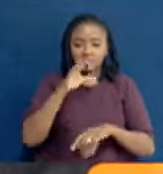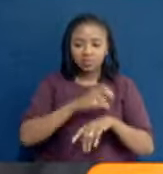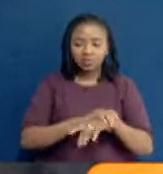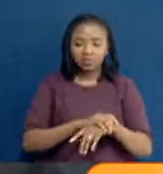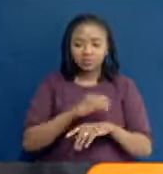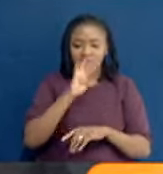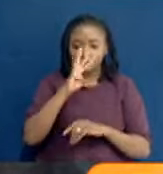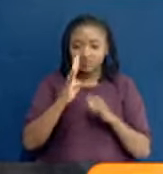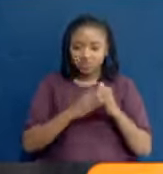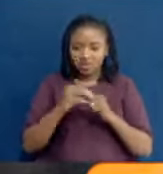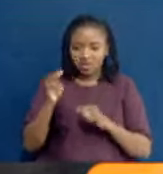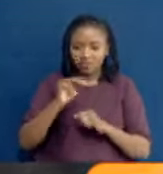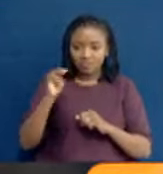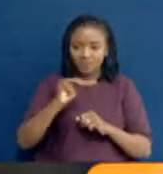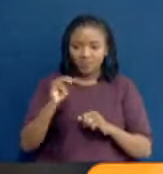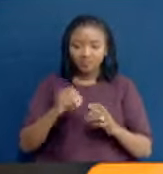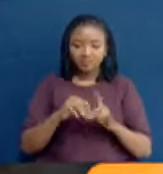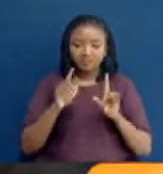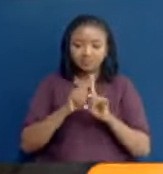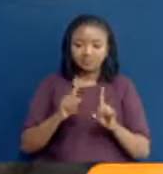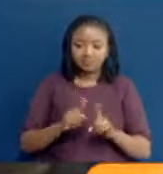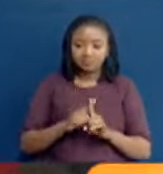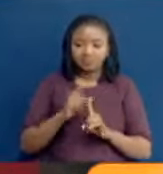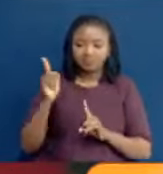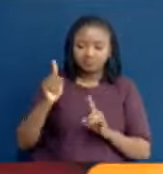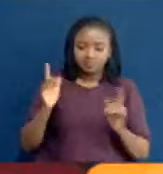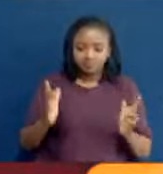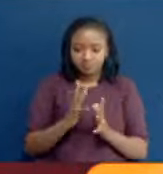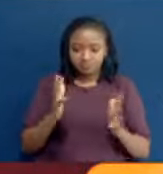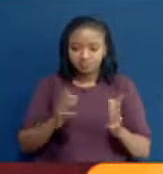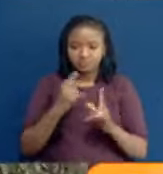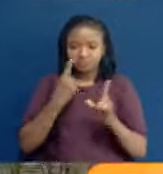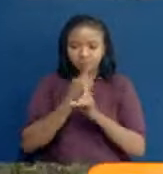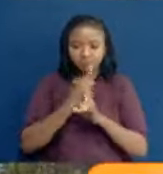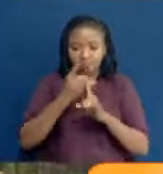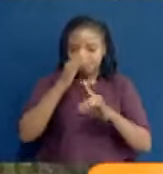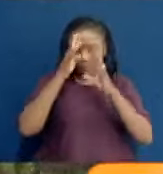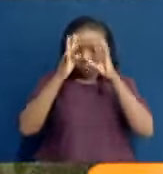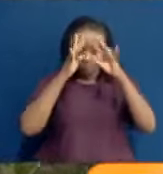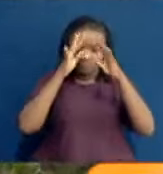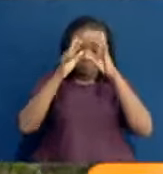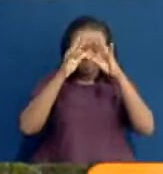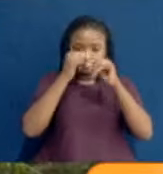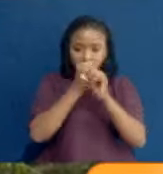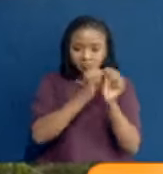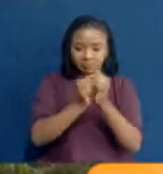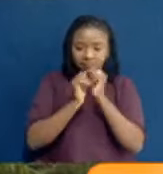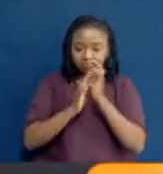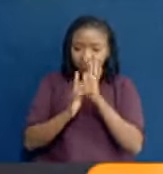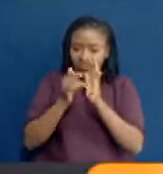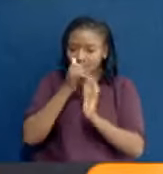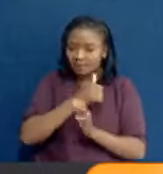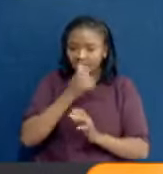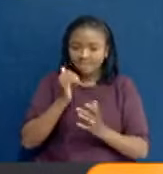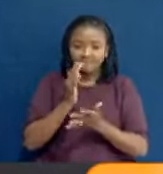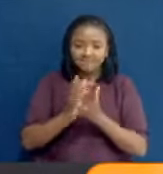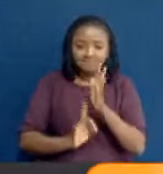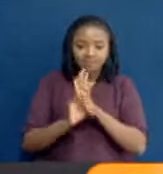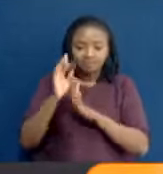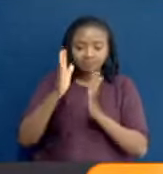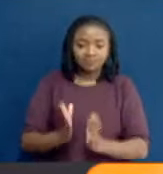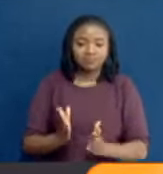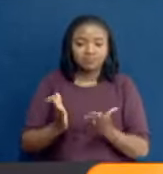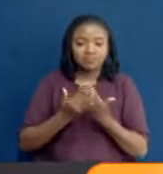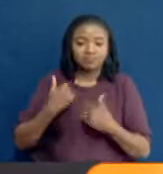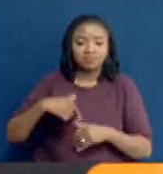conservancy management allows controlled eco-friendly developments, which in partnership with private developers help address various human